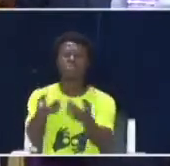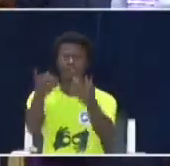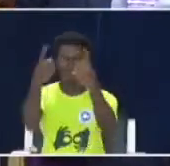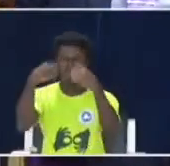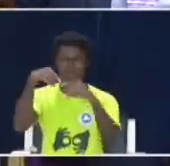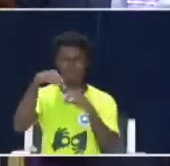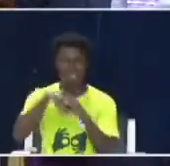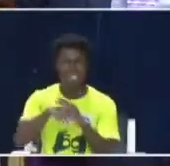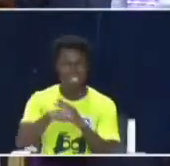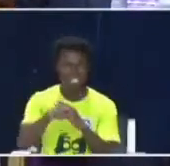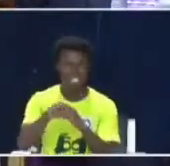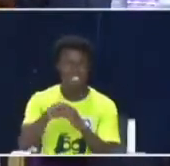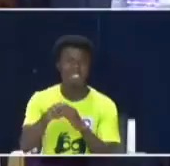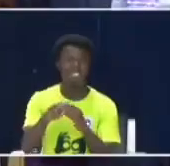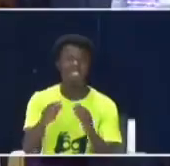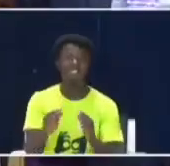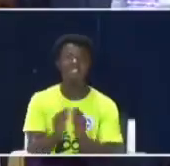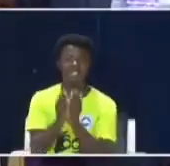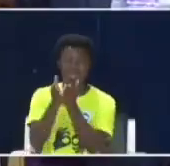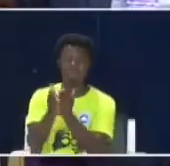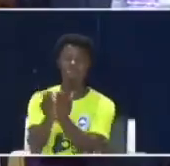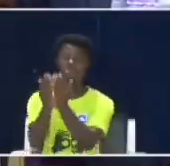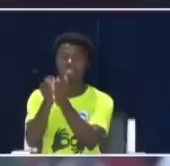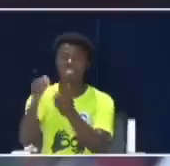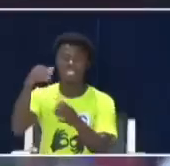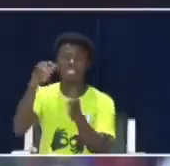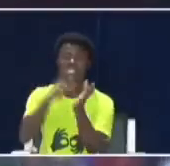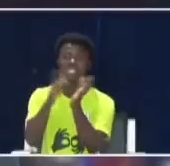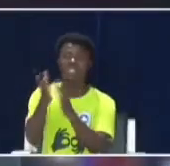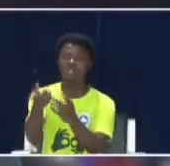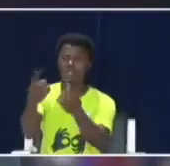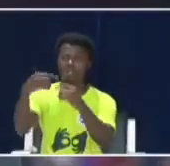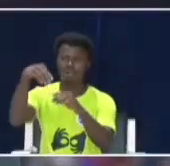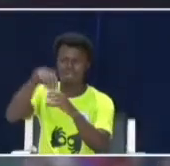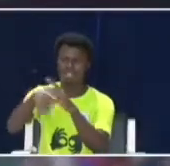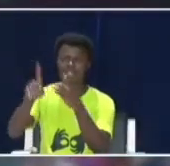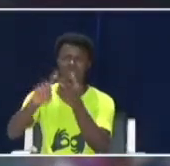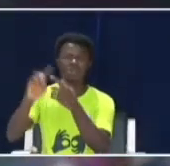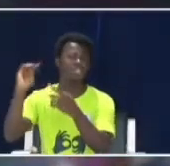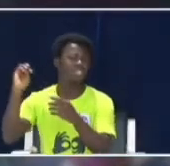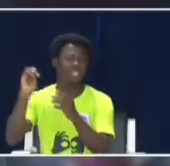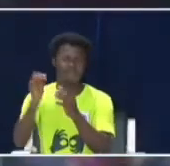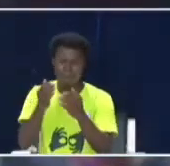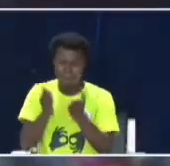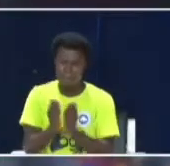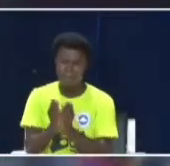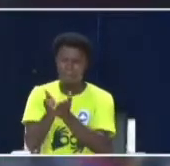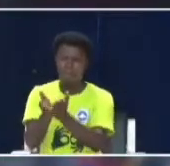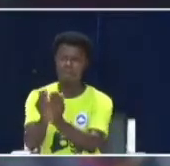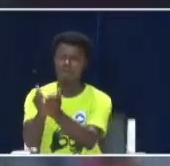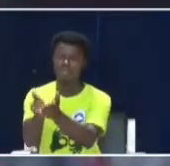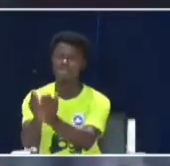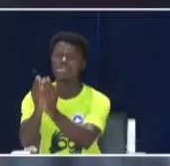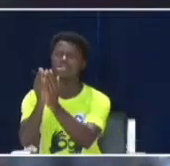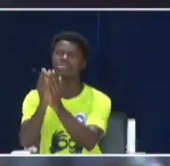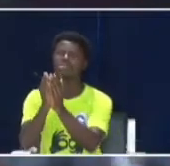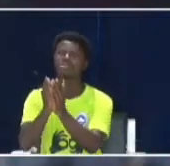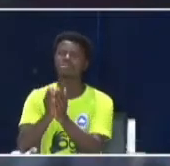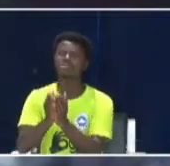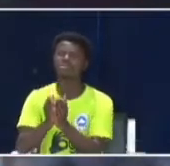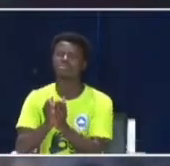in what through he caught more than enough fish for his boat.